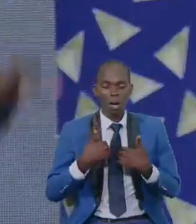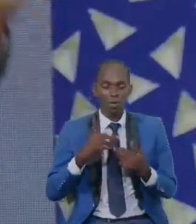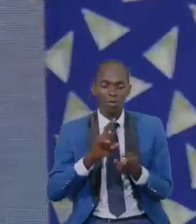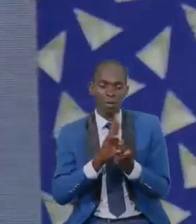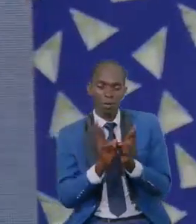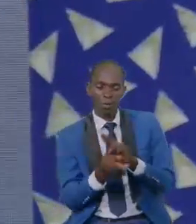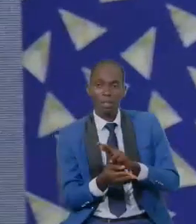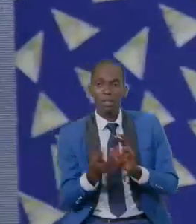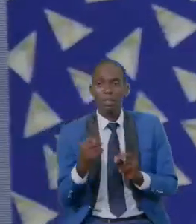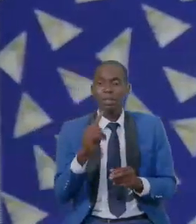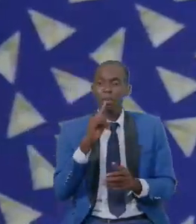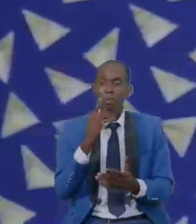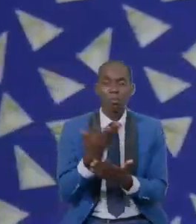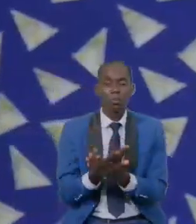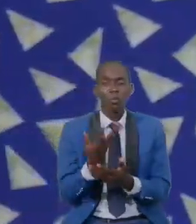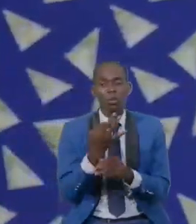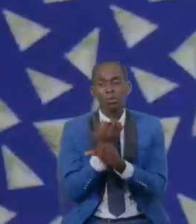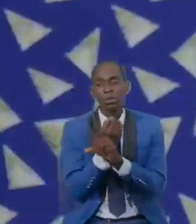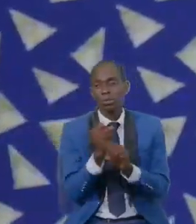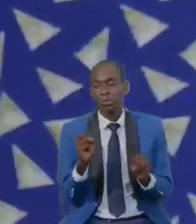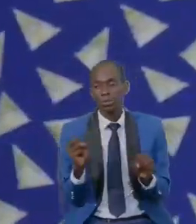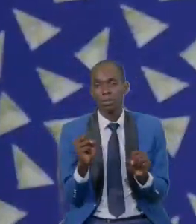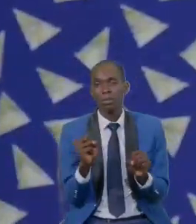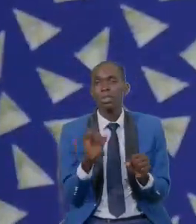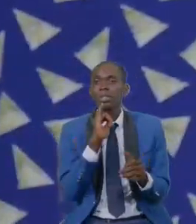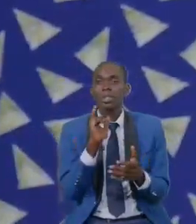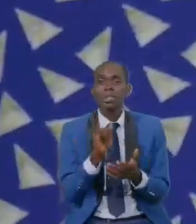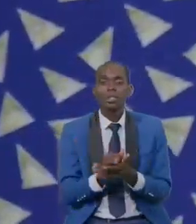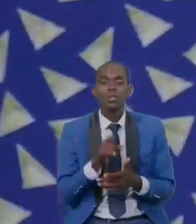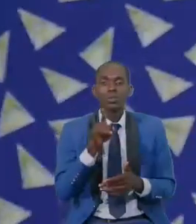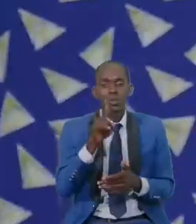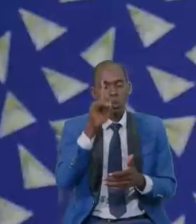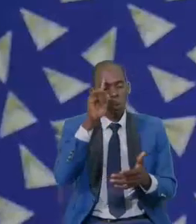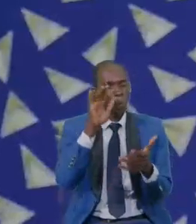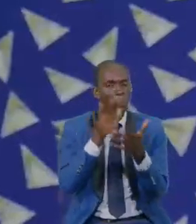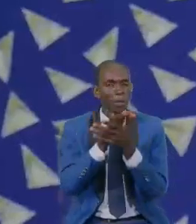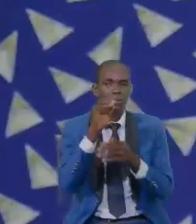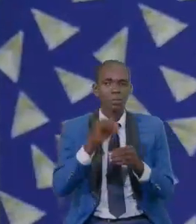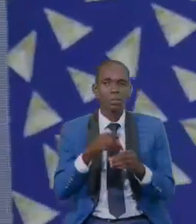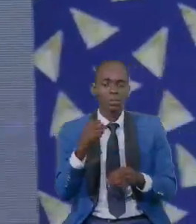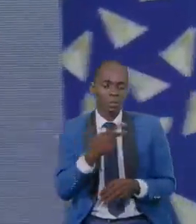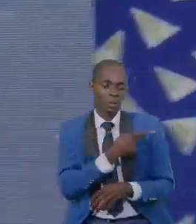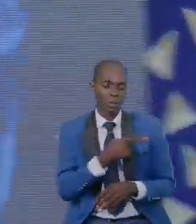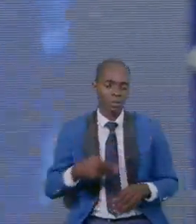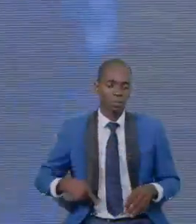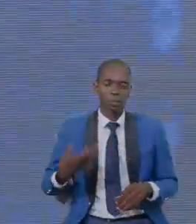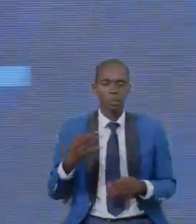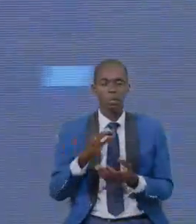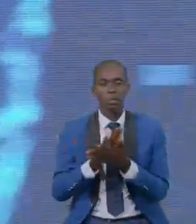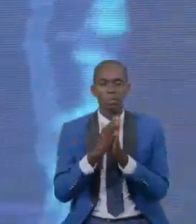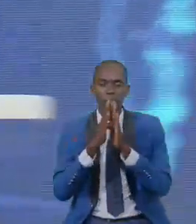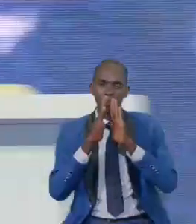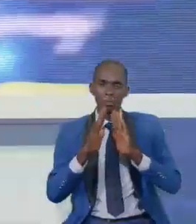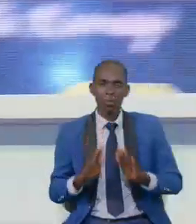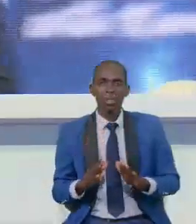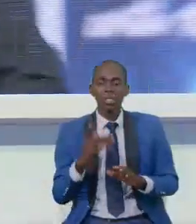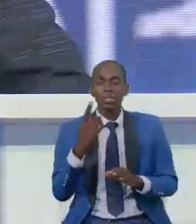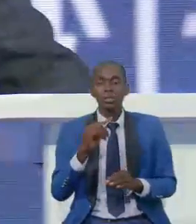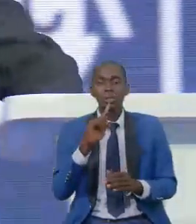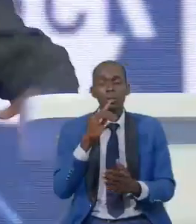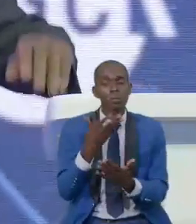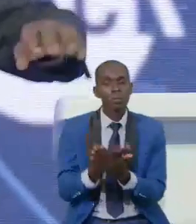The evidence of salvation is that you believe in the Prince of Peace. The evidence